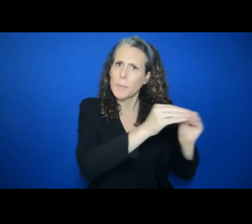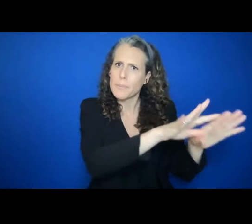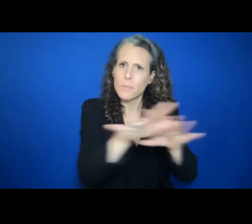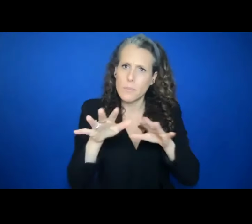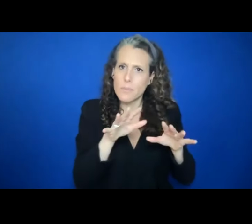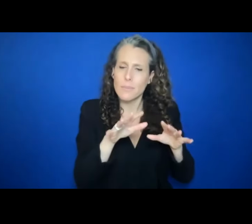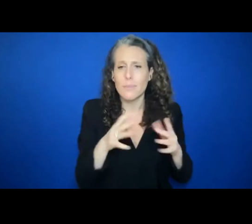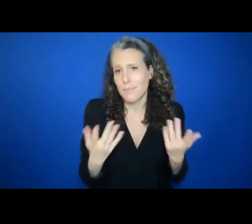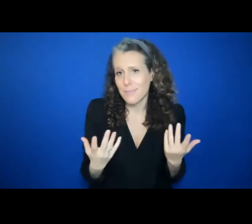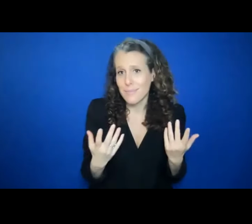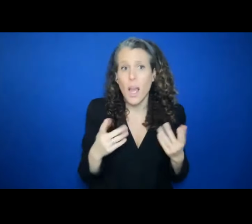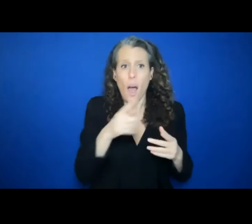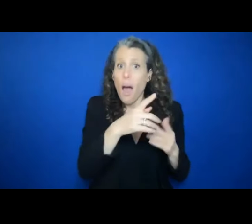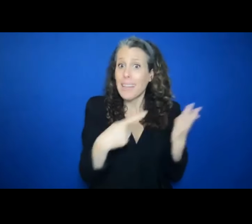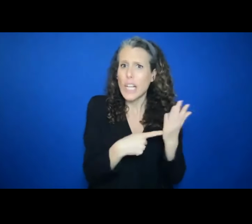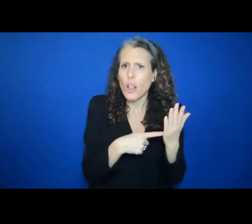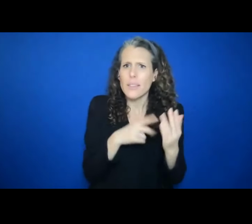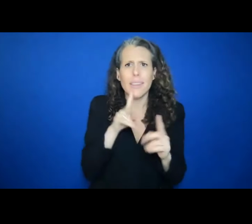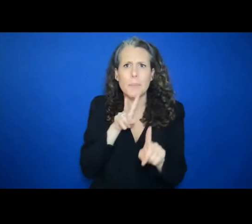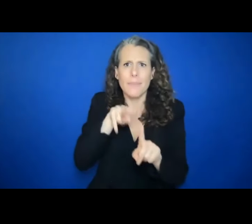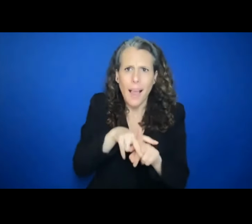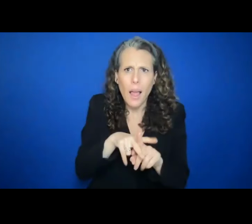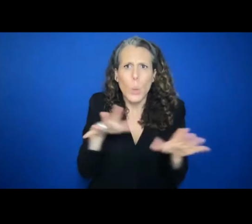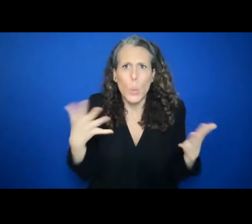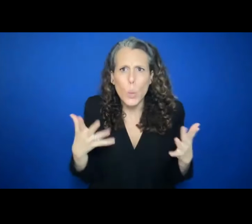who? Who controls this?